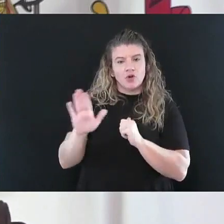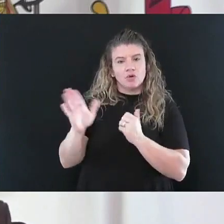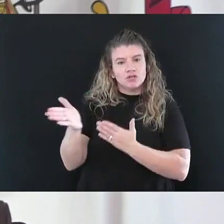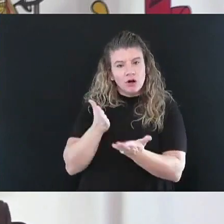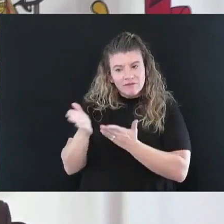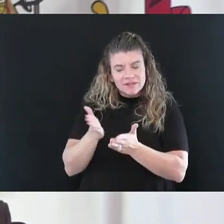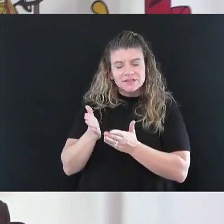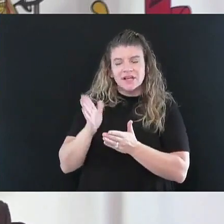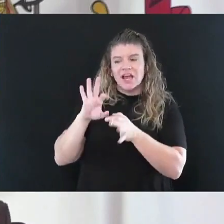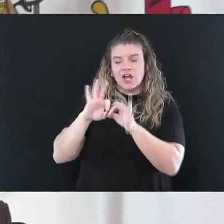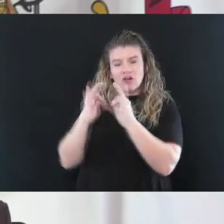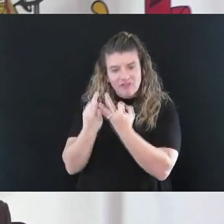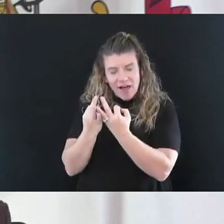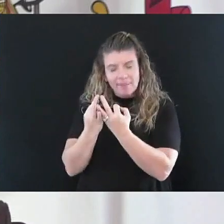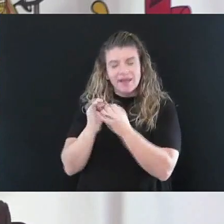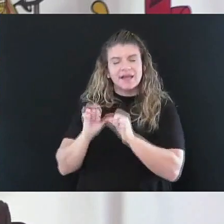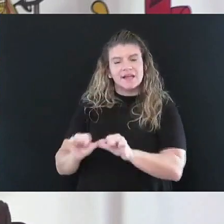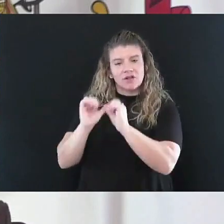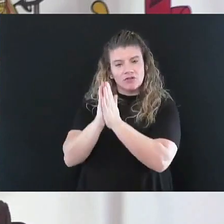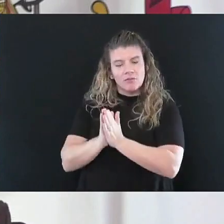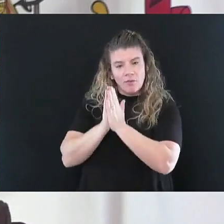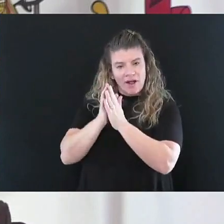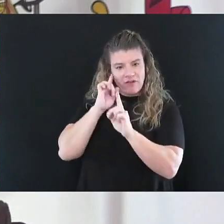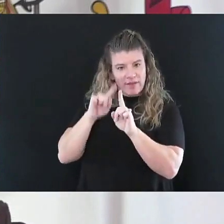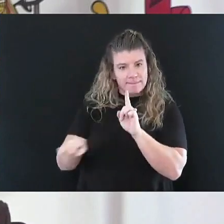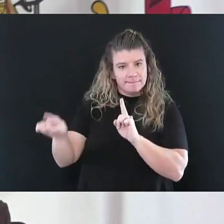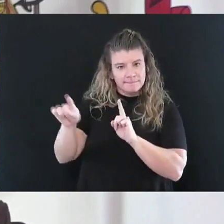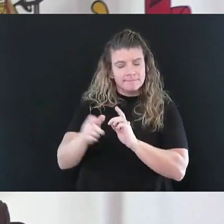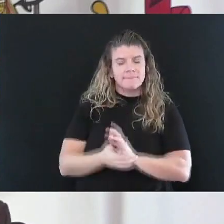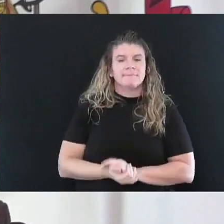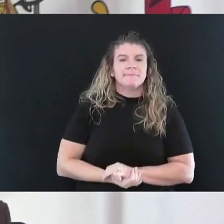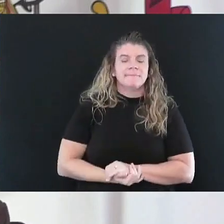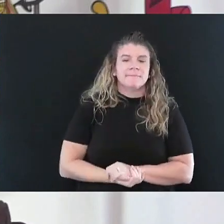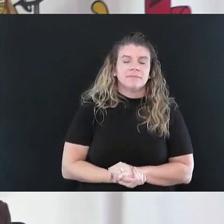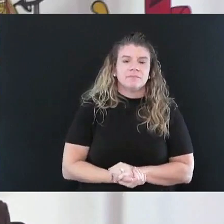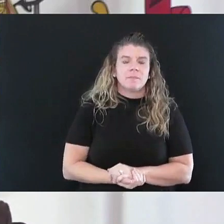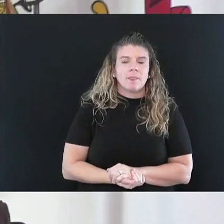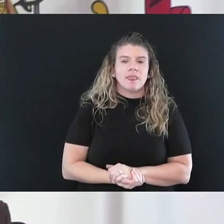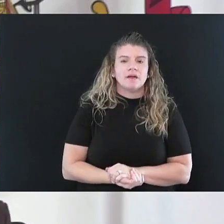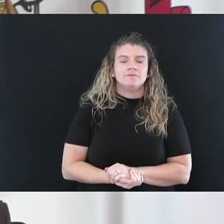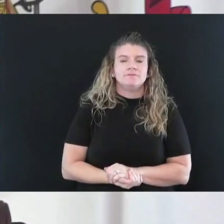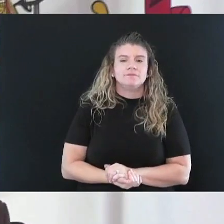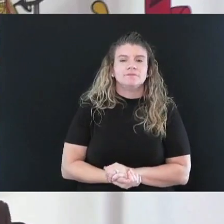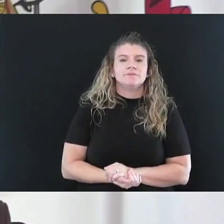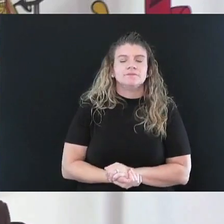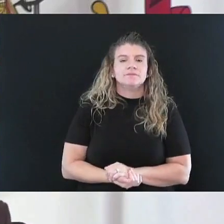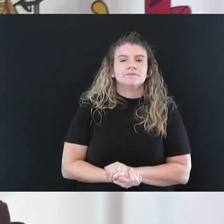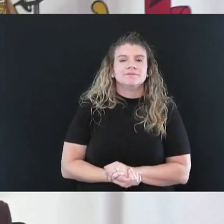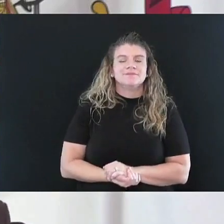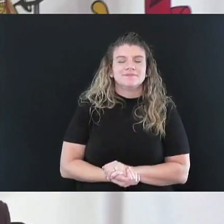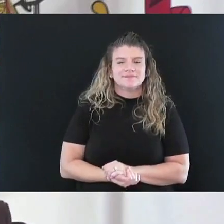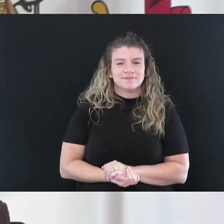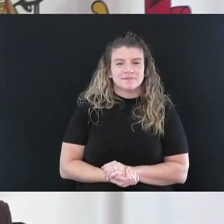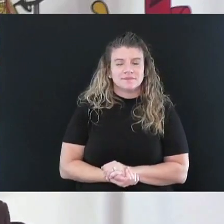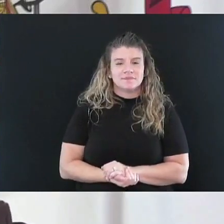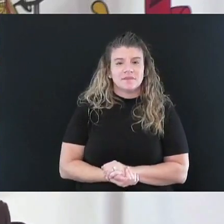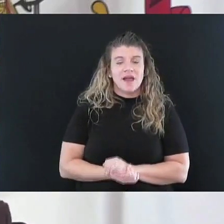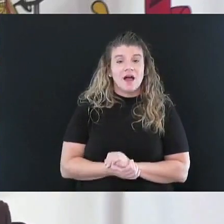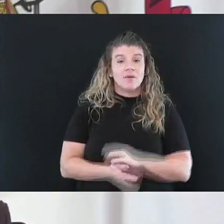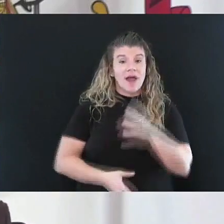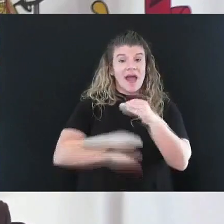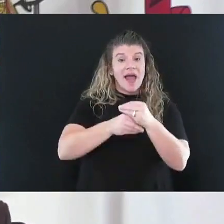family, and please keep them in your prayers as well. Got one more thing real quick I want to tell you about